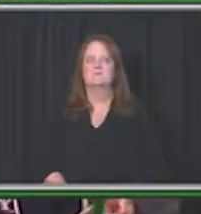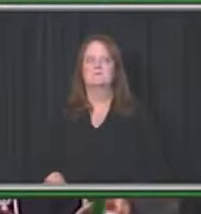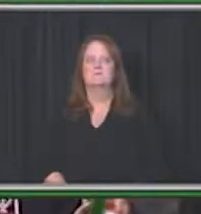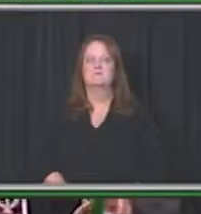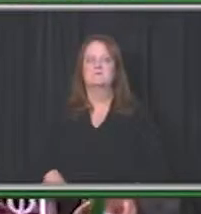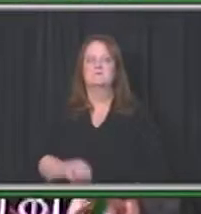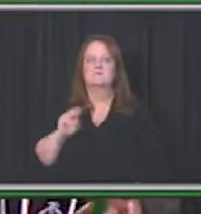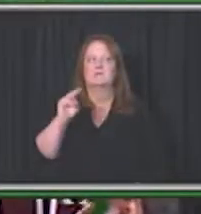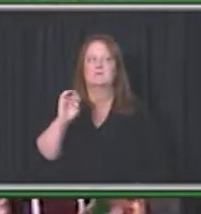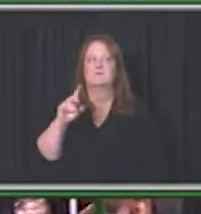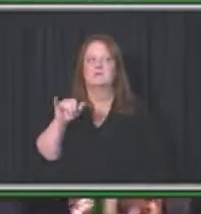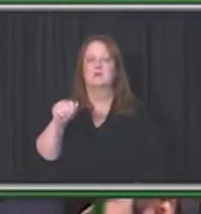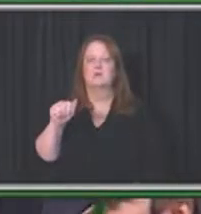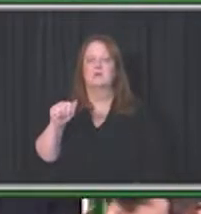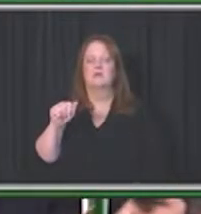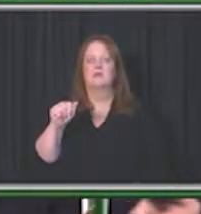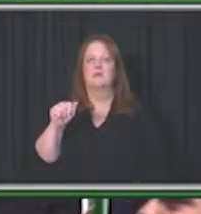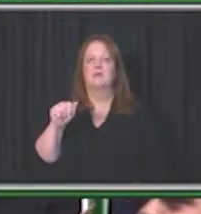Marlena.